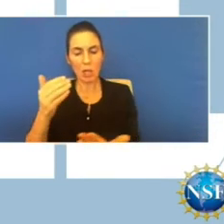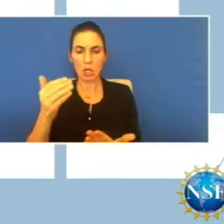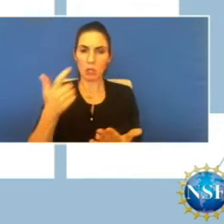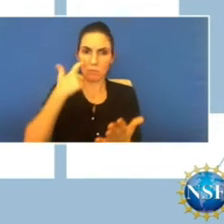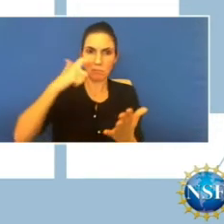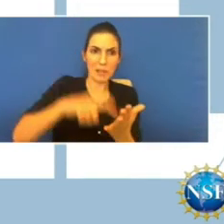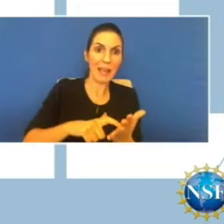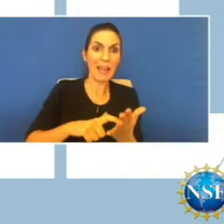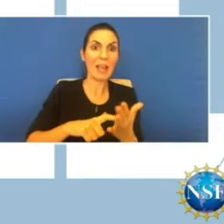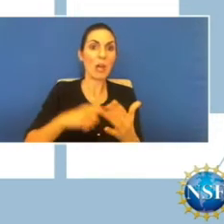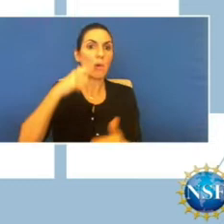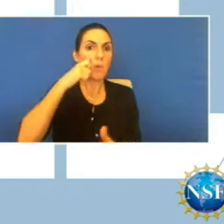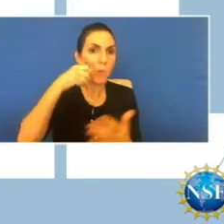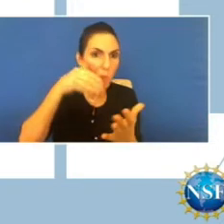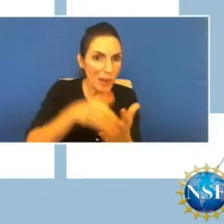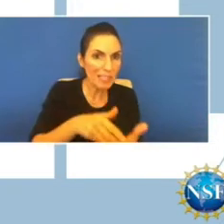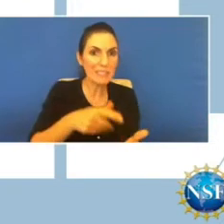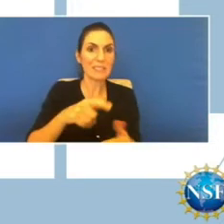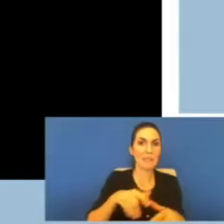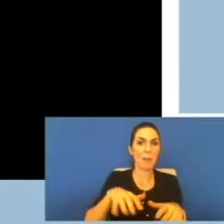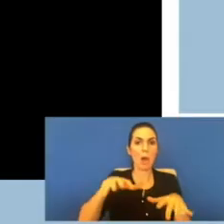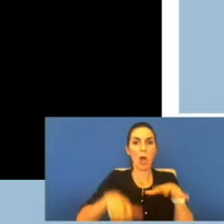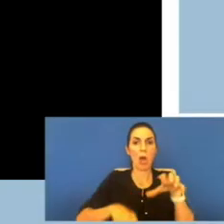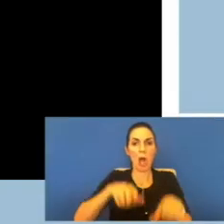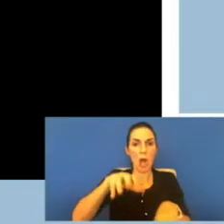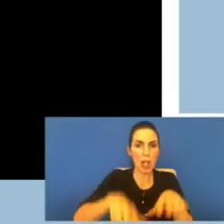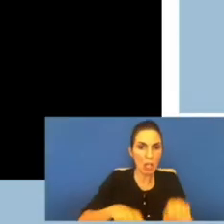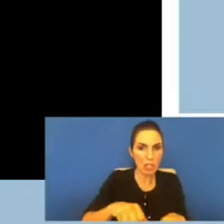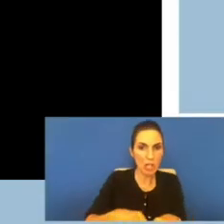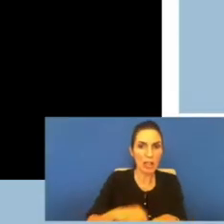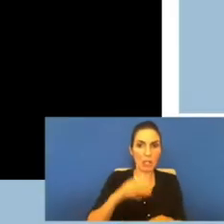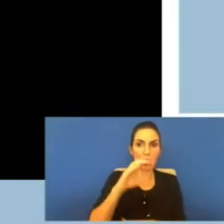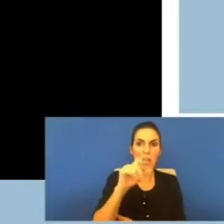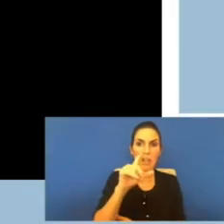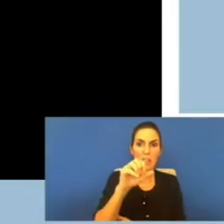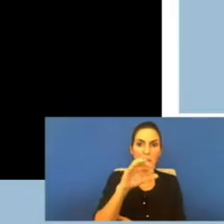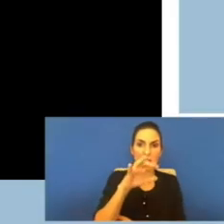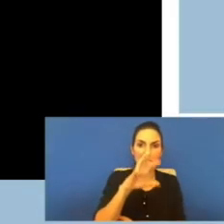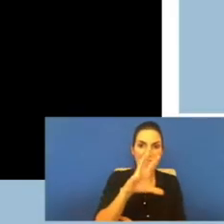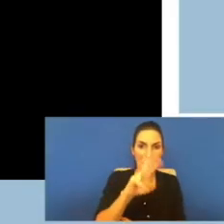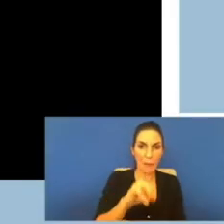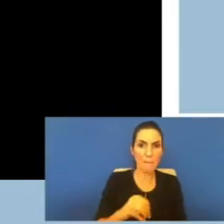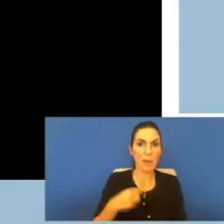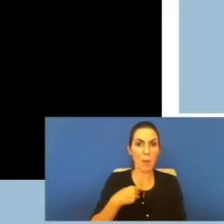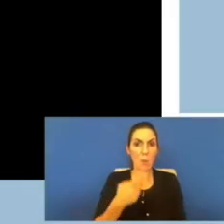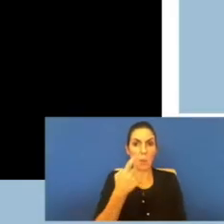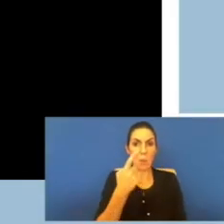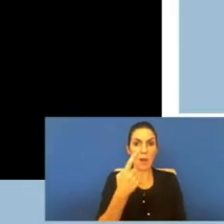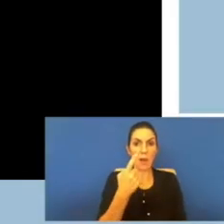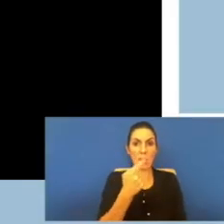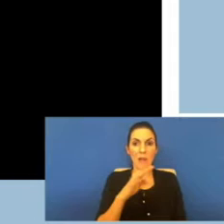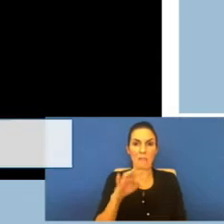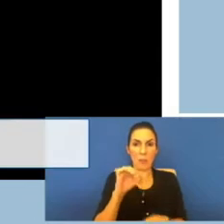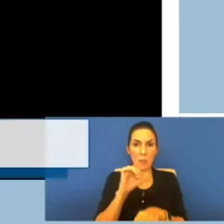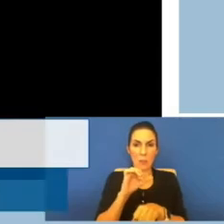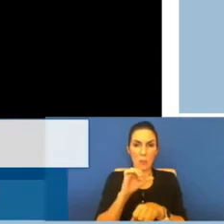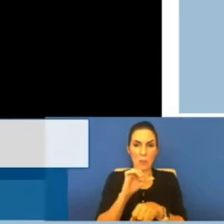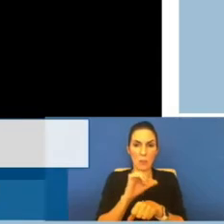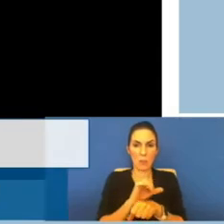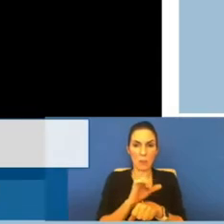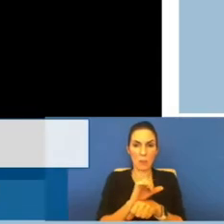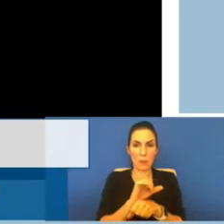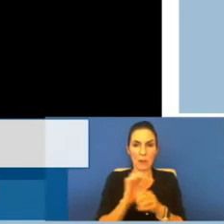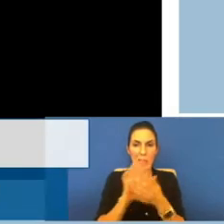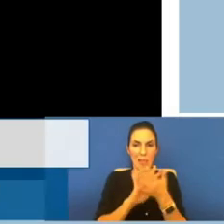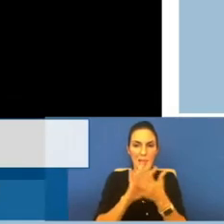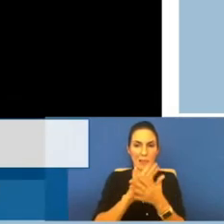colonialism in ISE research and methods. And indeed, I think the work in front of us as